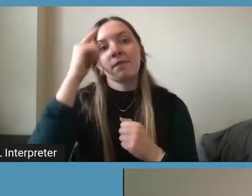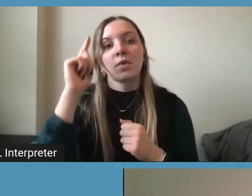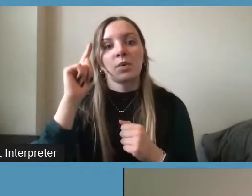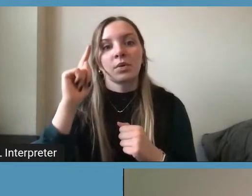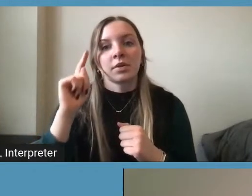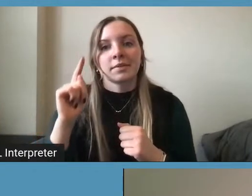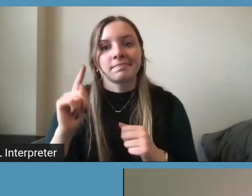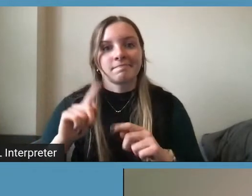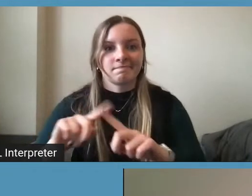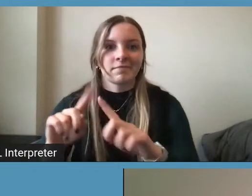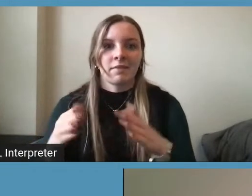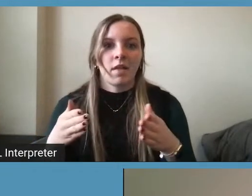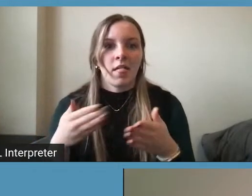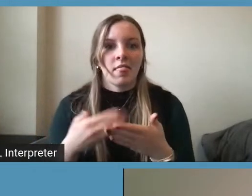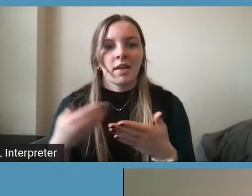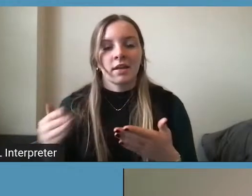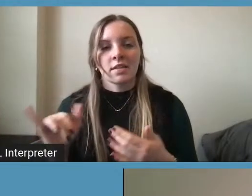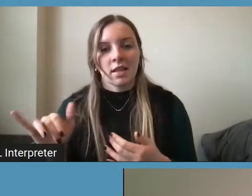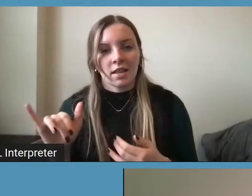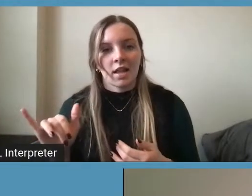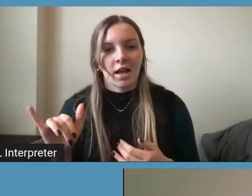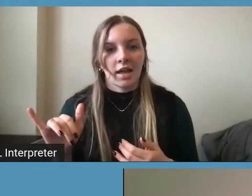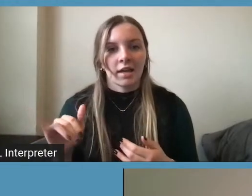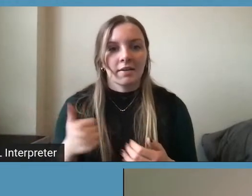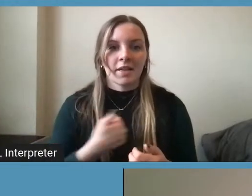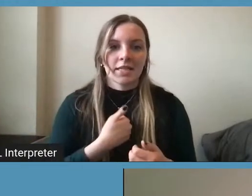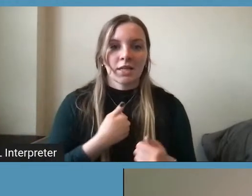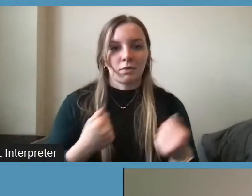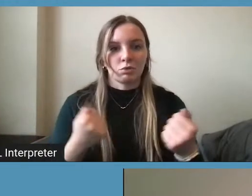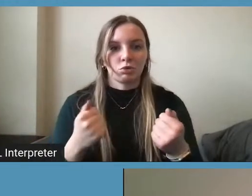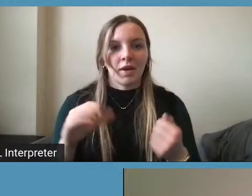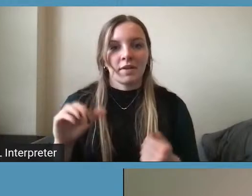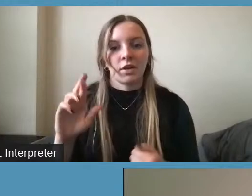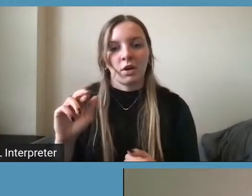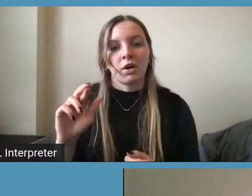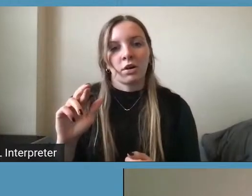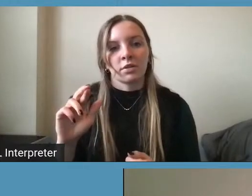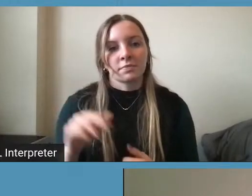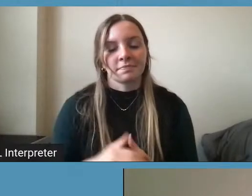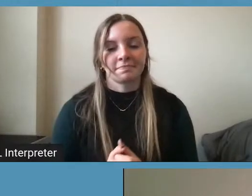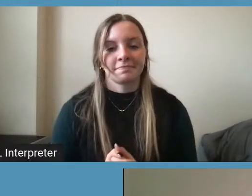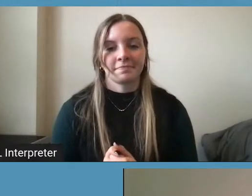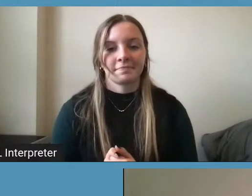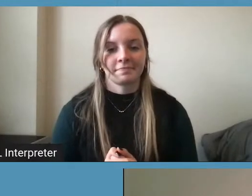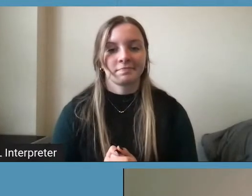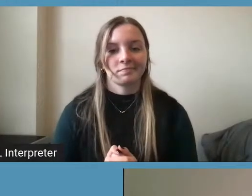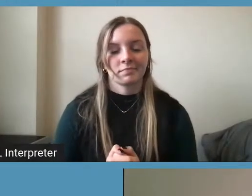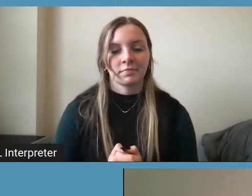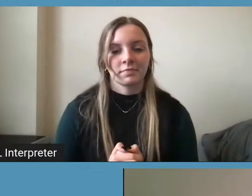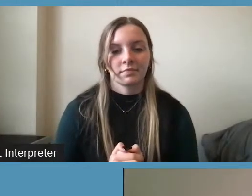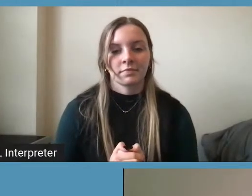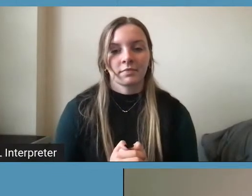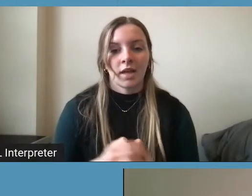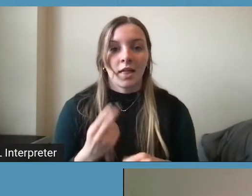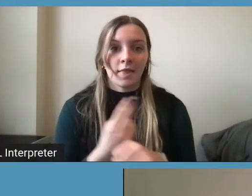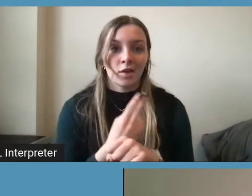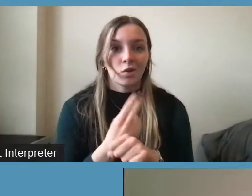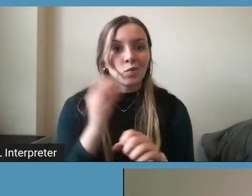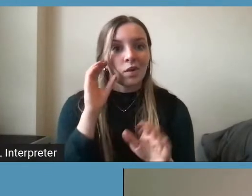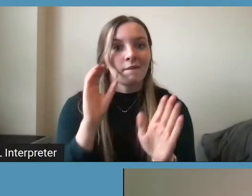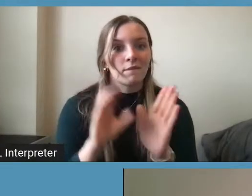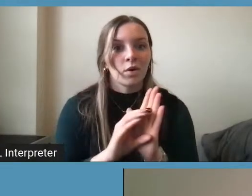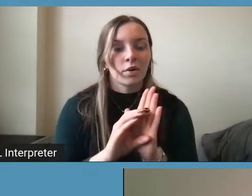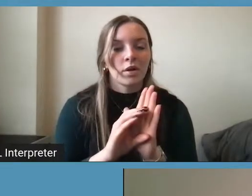some apps that can use the LiDAR along with photos to help with producing 3D models and 3D